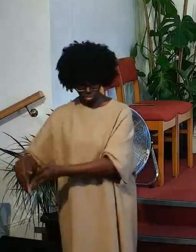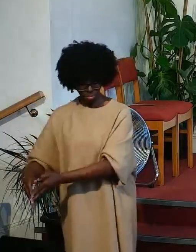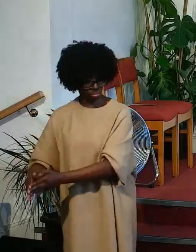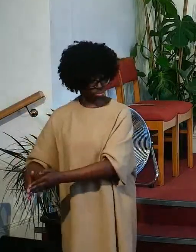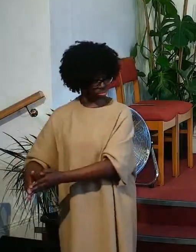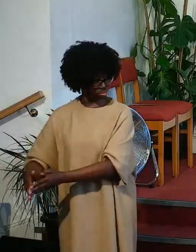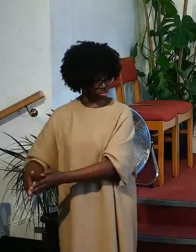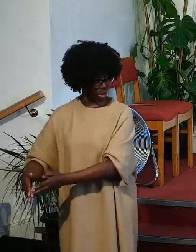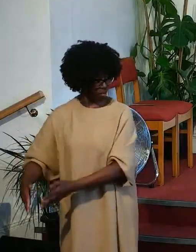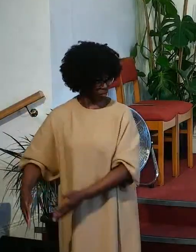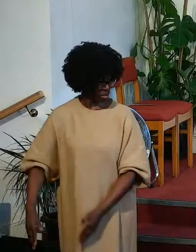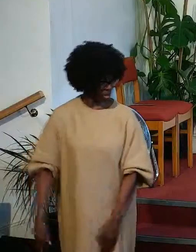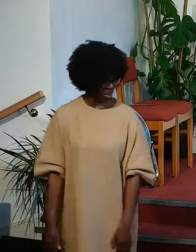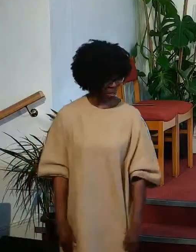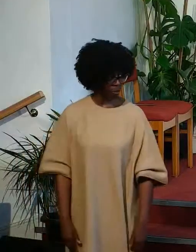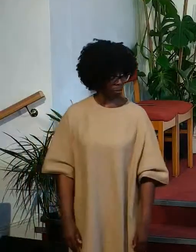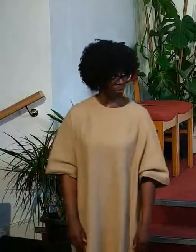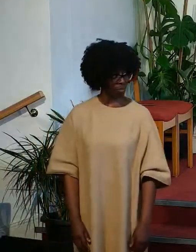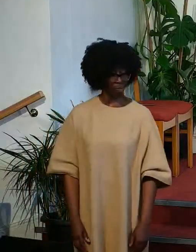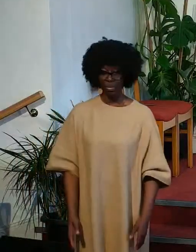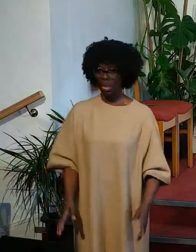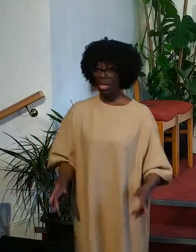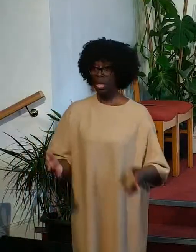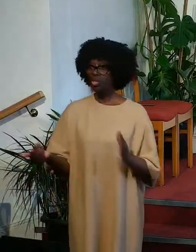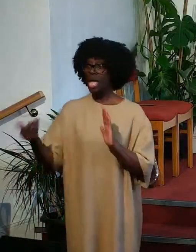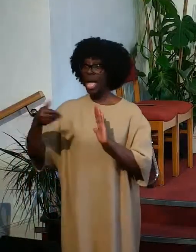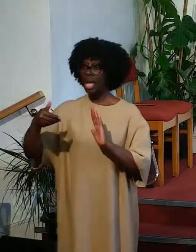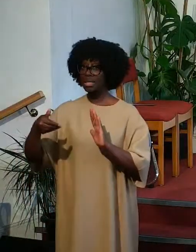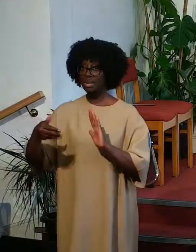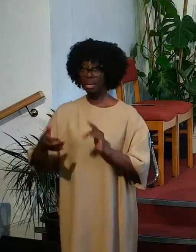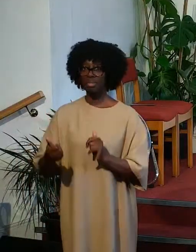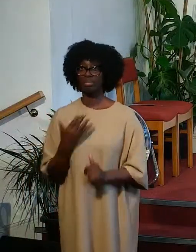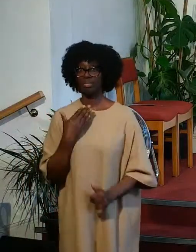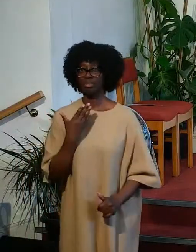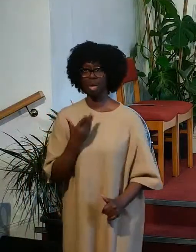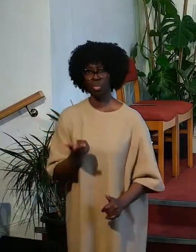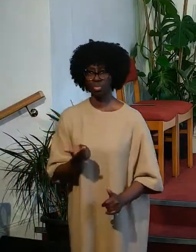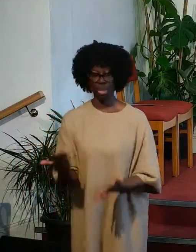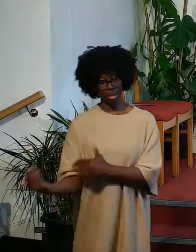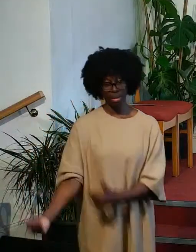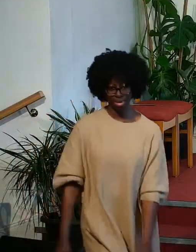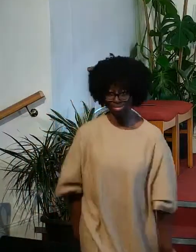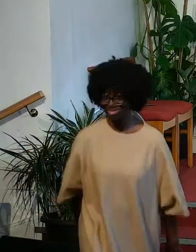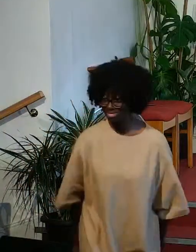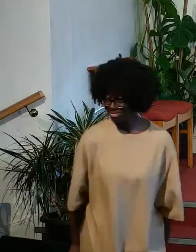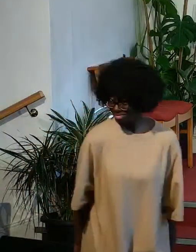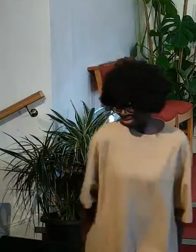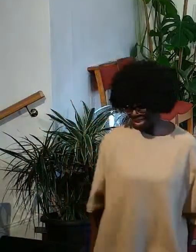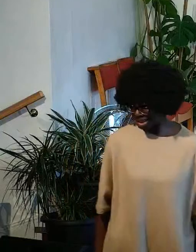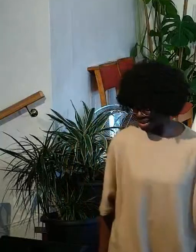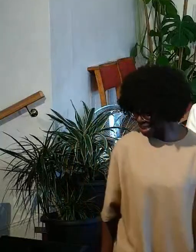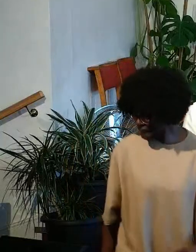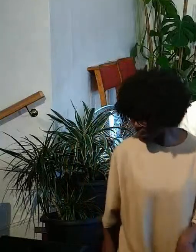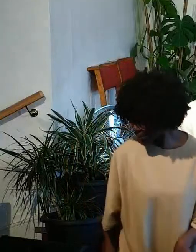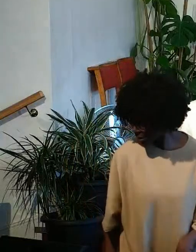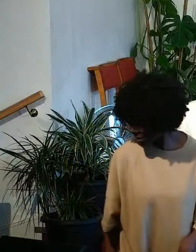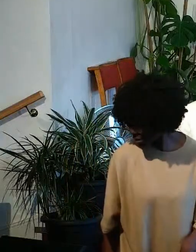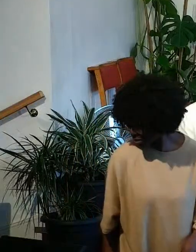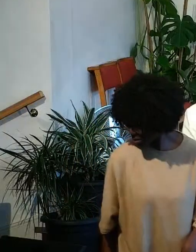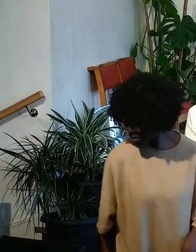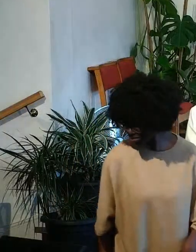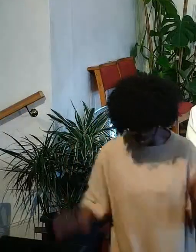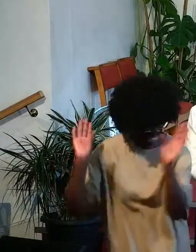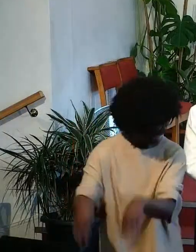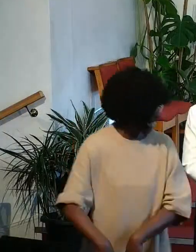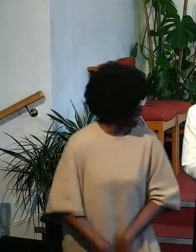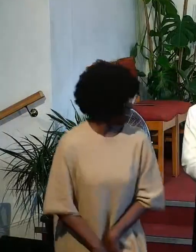And just to add to that comment, for some of you who don't know, whenever the majority of